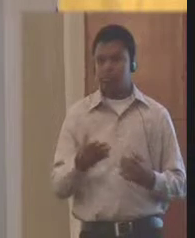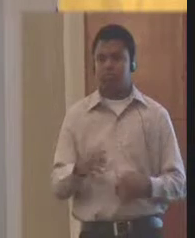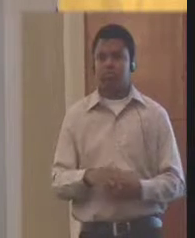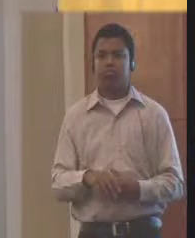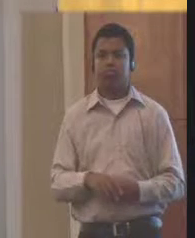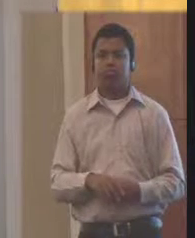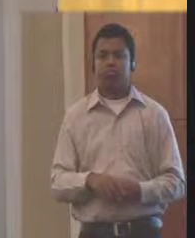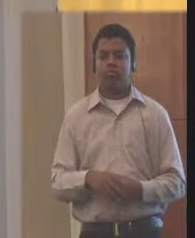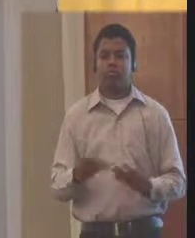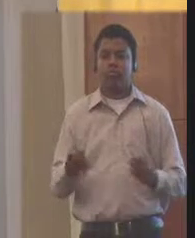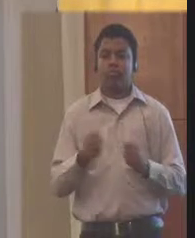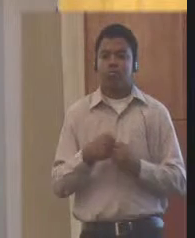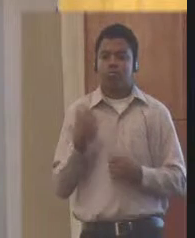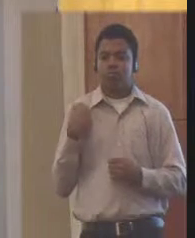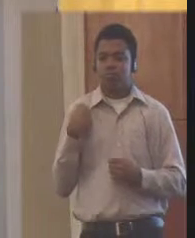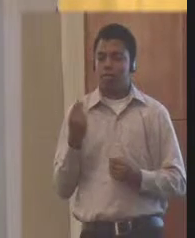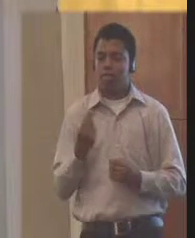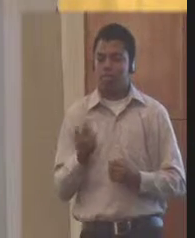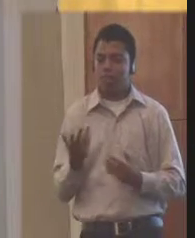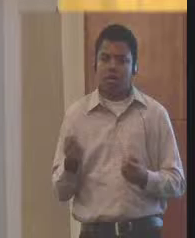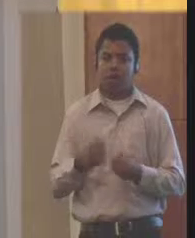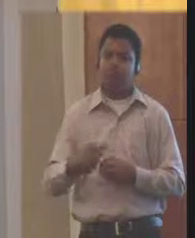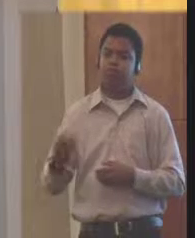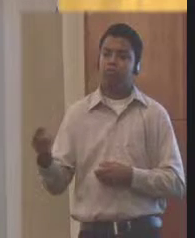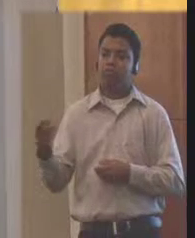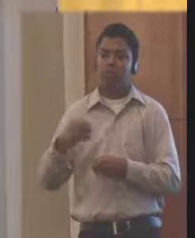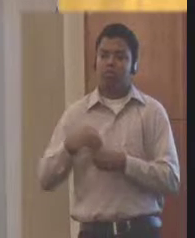our economies if they're disrupted.